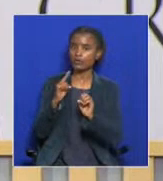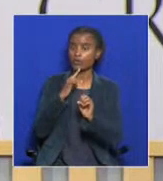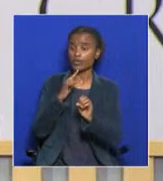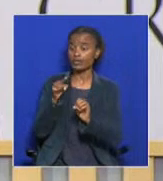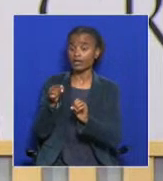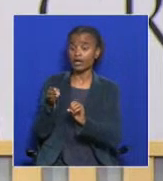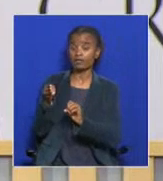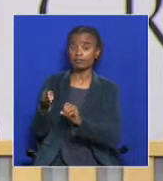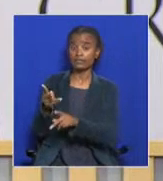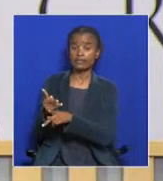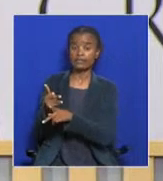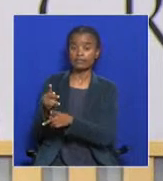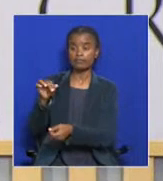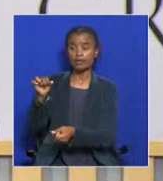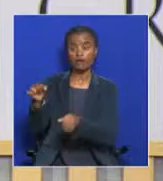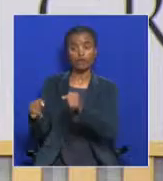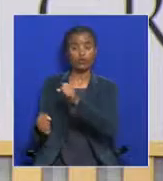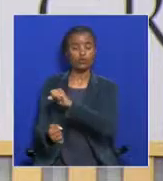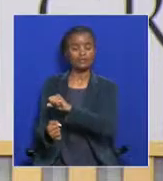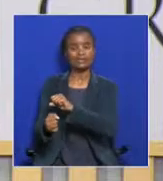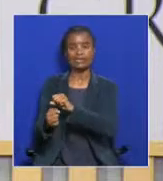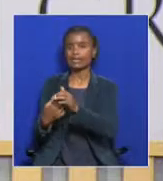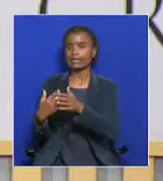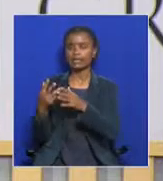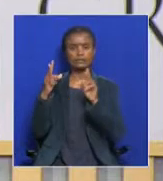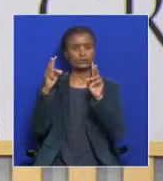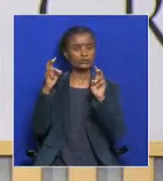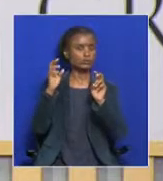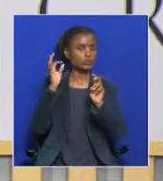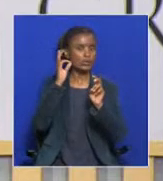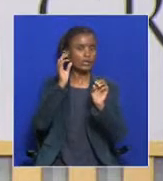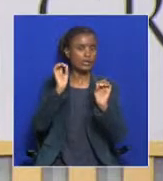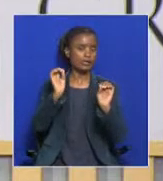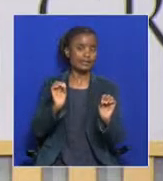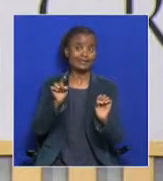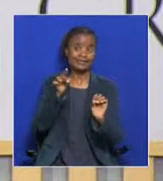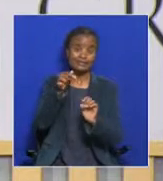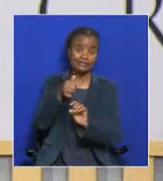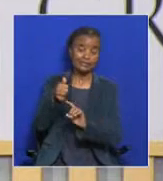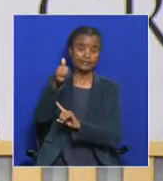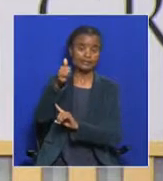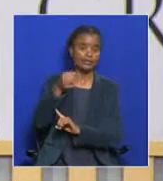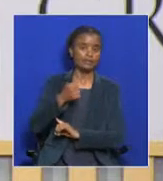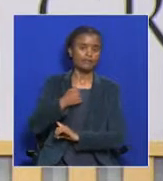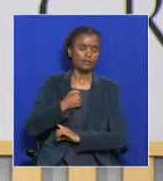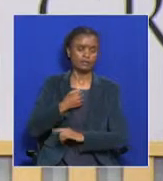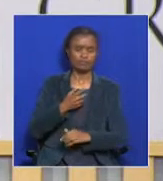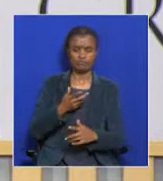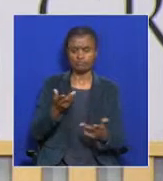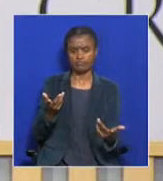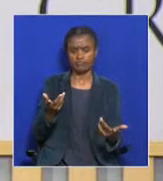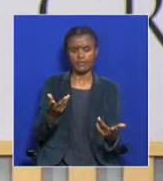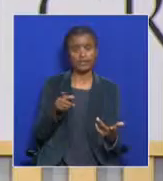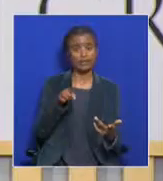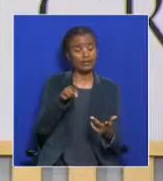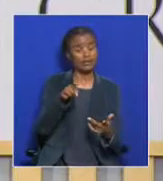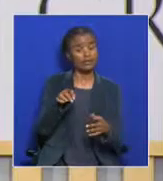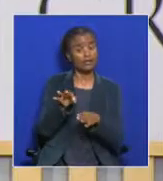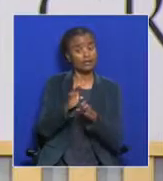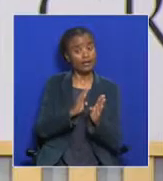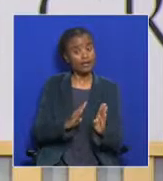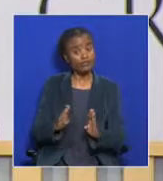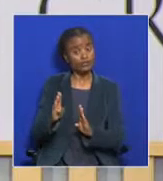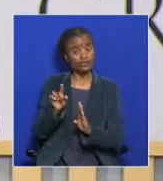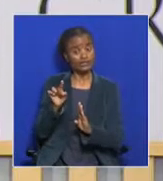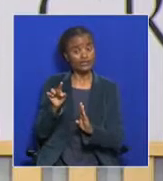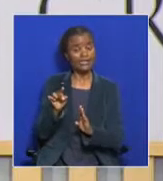my senior. Due to all of those, the fact that he had arranged a tracking team, an armed escort of